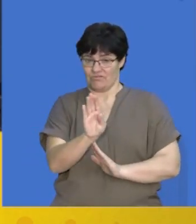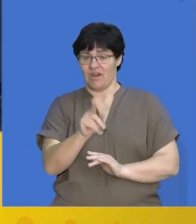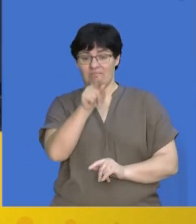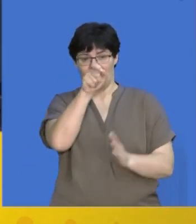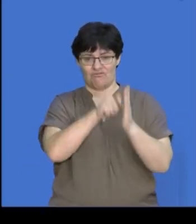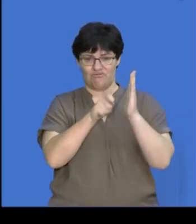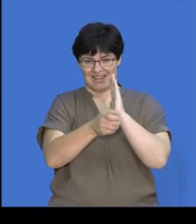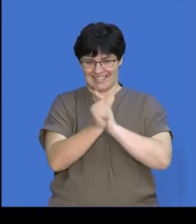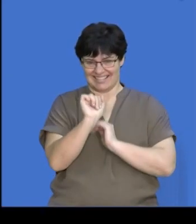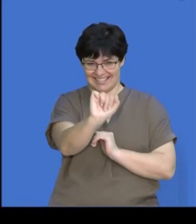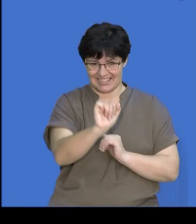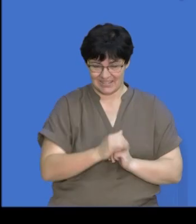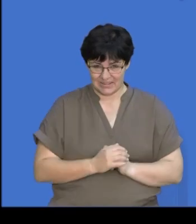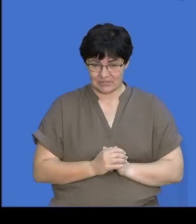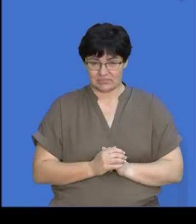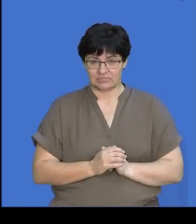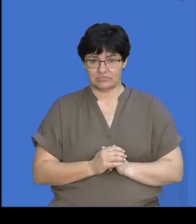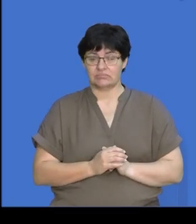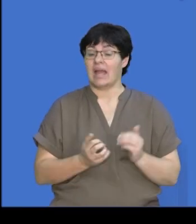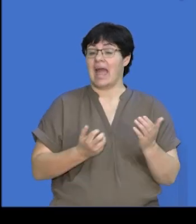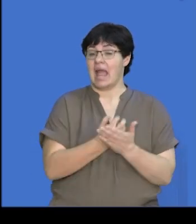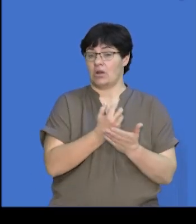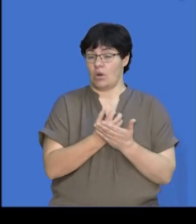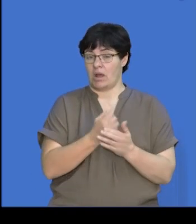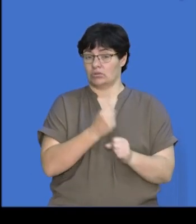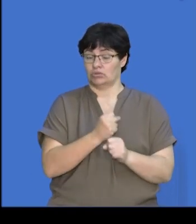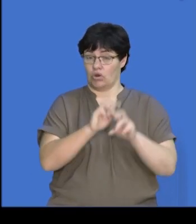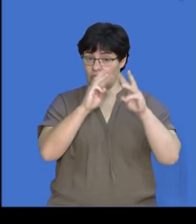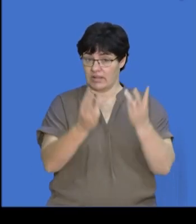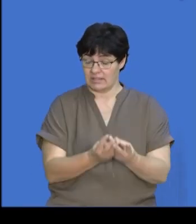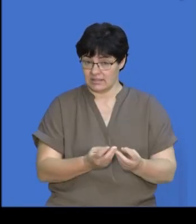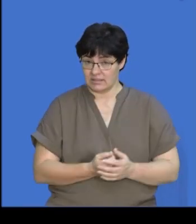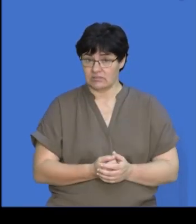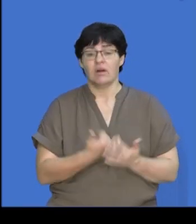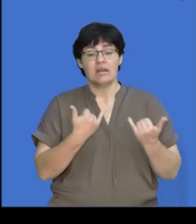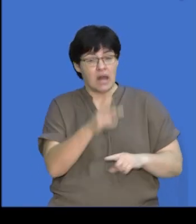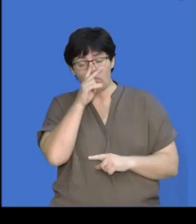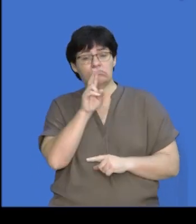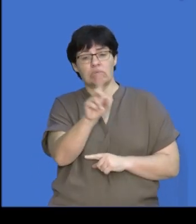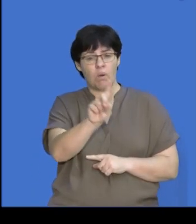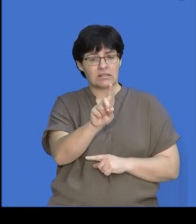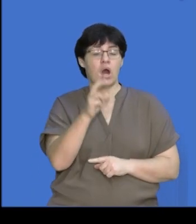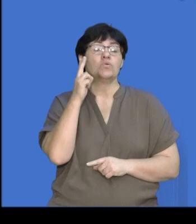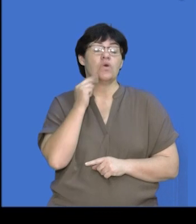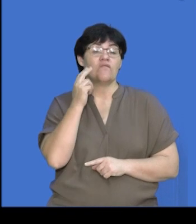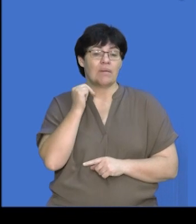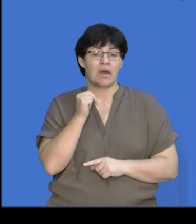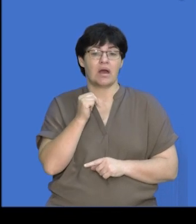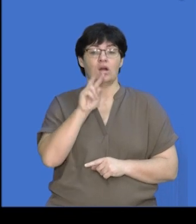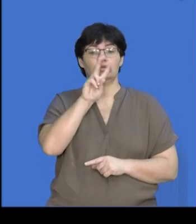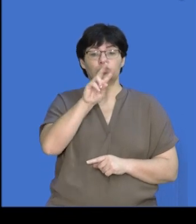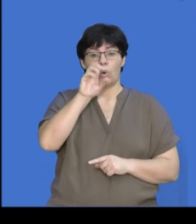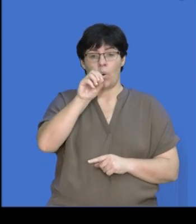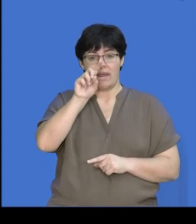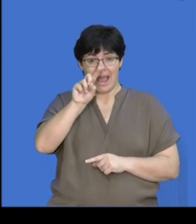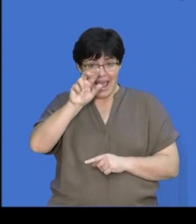your writing skills. So, economic geography, and in this example, we're looking at the November